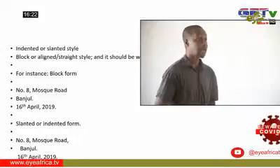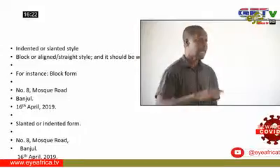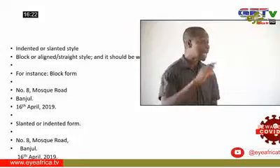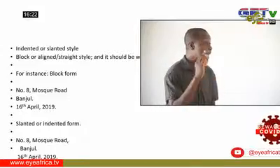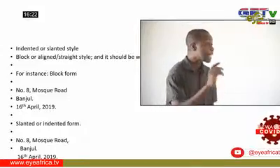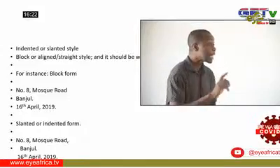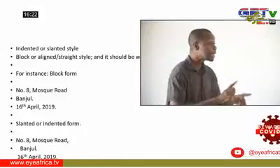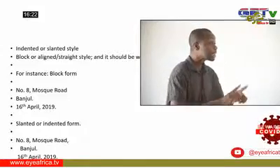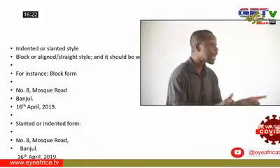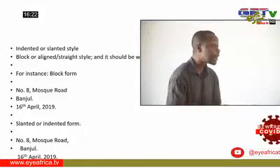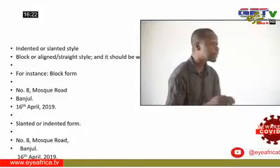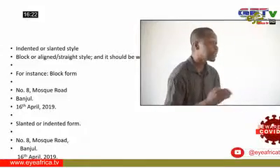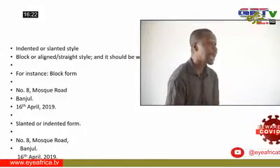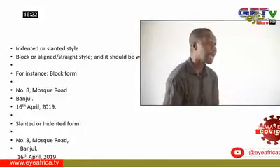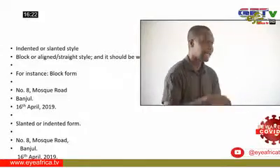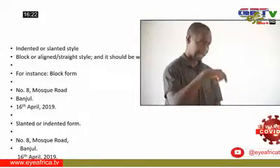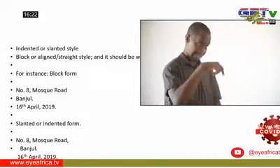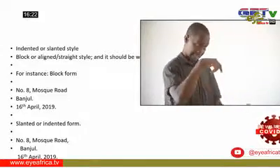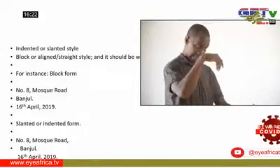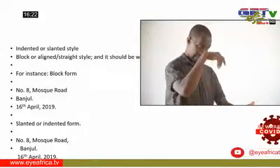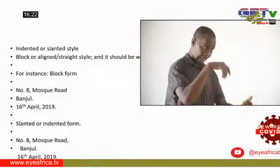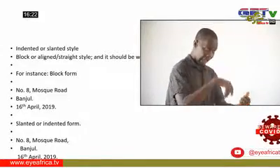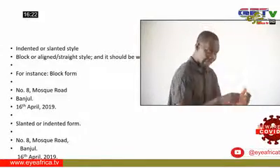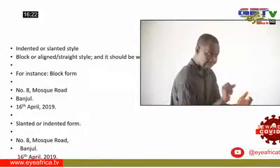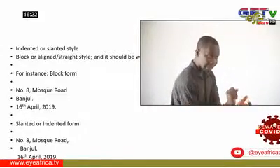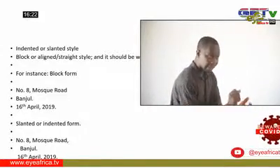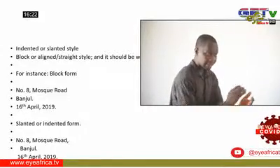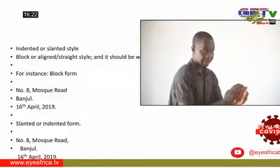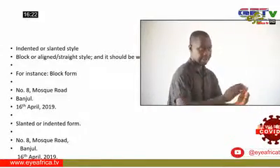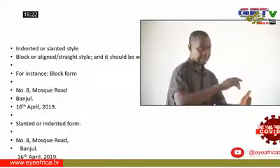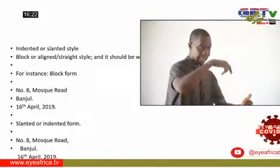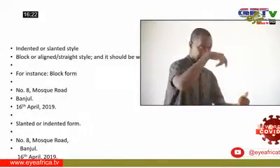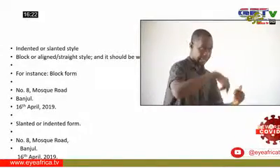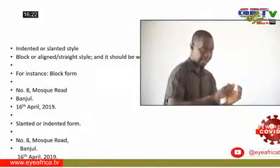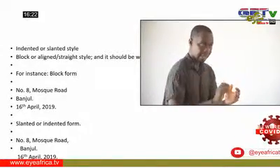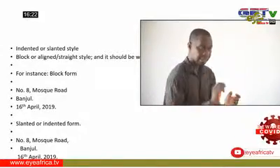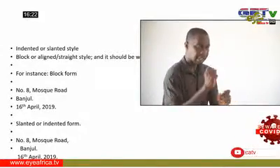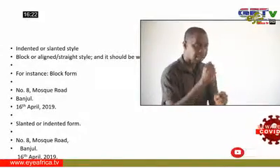The types are indented or slanted style,